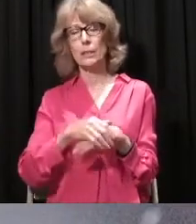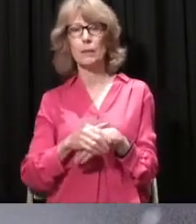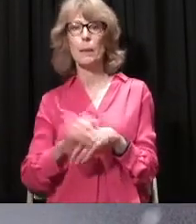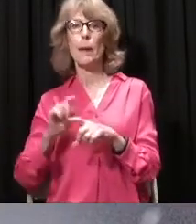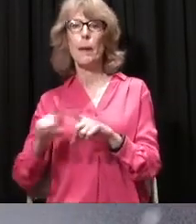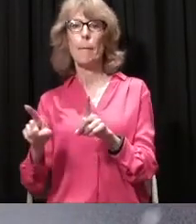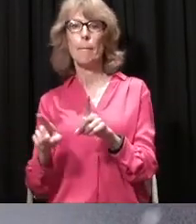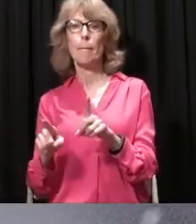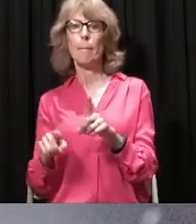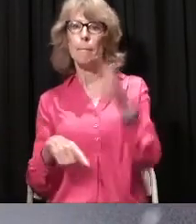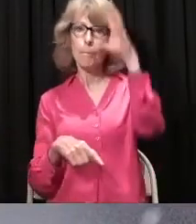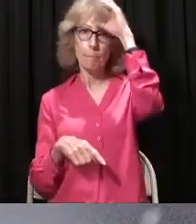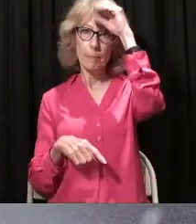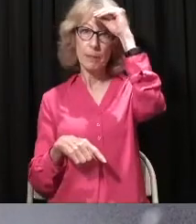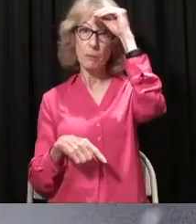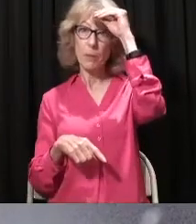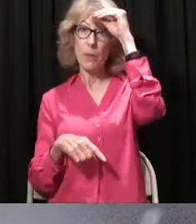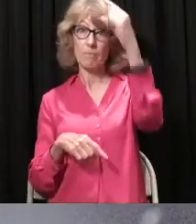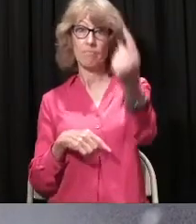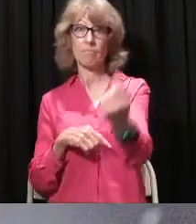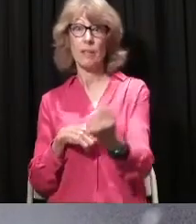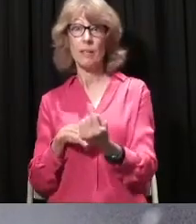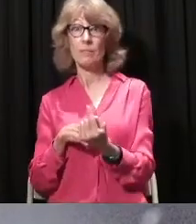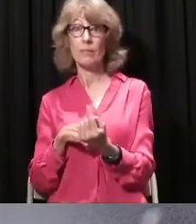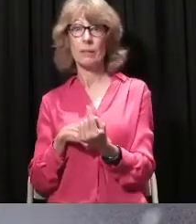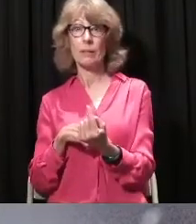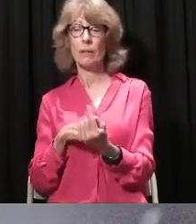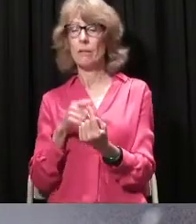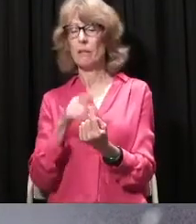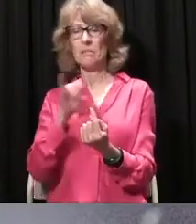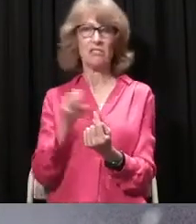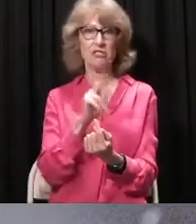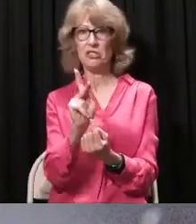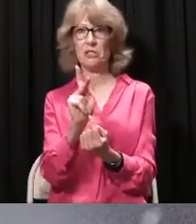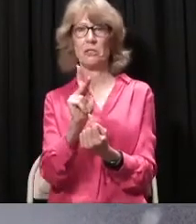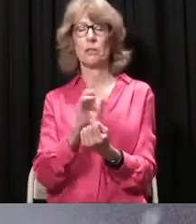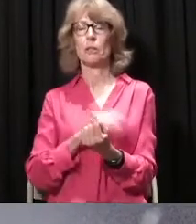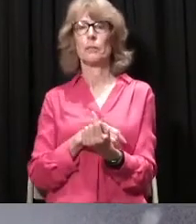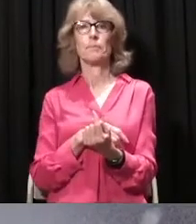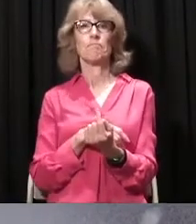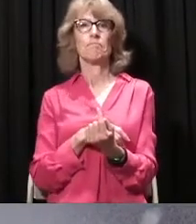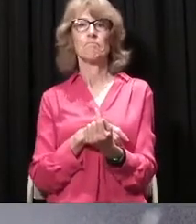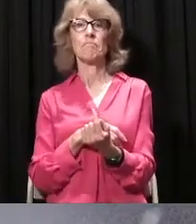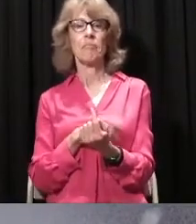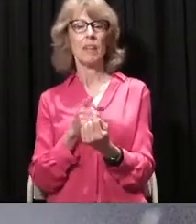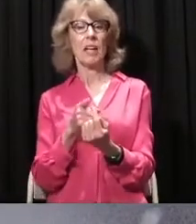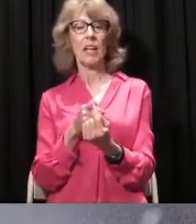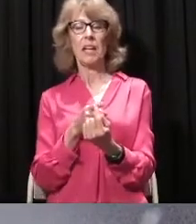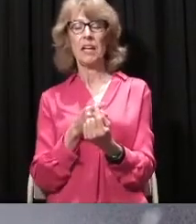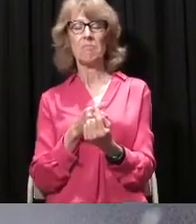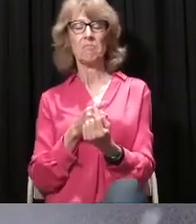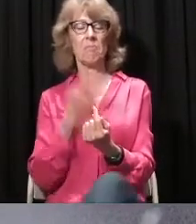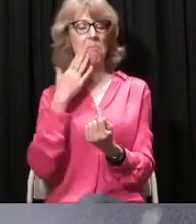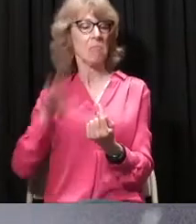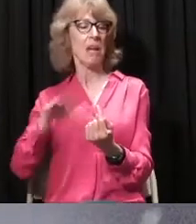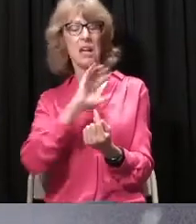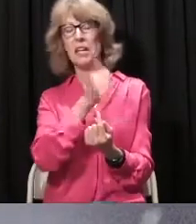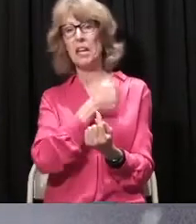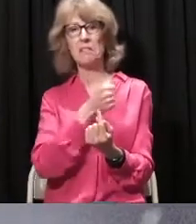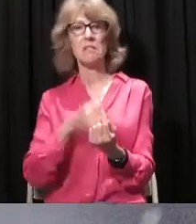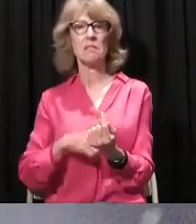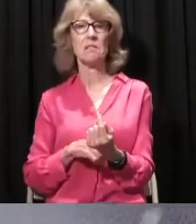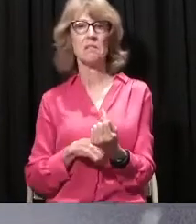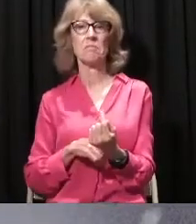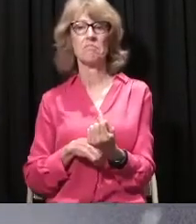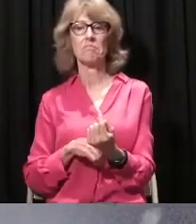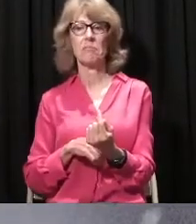complete jerk for a year. My grandparents provided him everything he needed, shelter, food, clothes, all that, and he